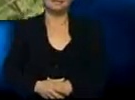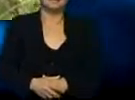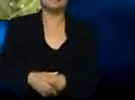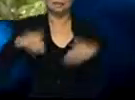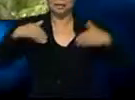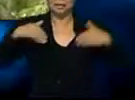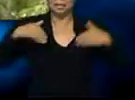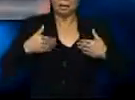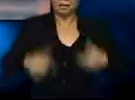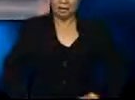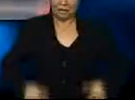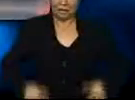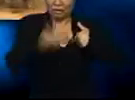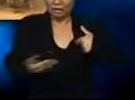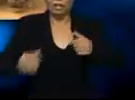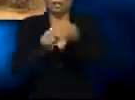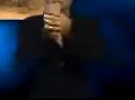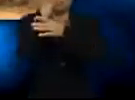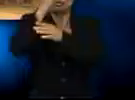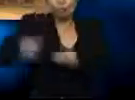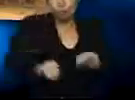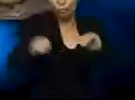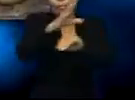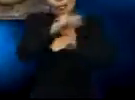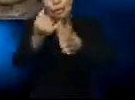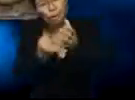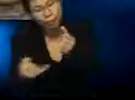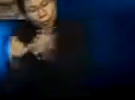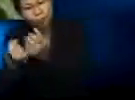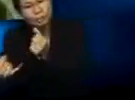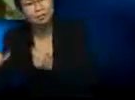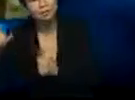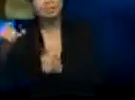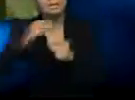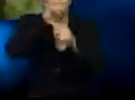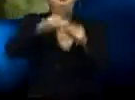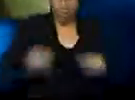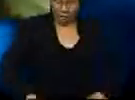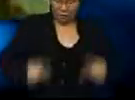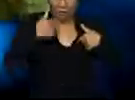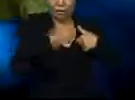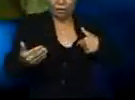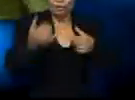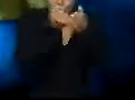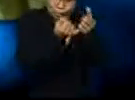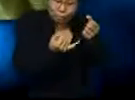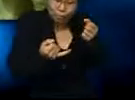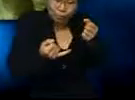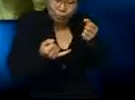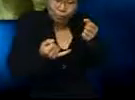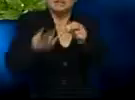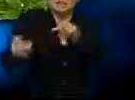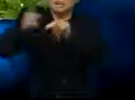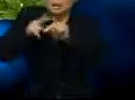Living things grow, move, and reproduce. When living things reproduce, they increase